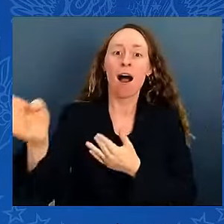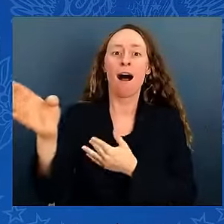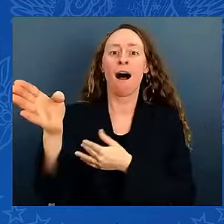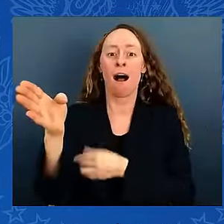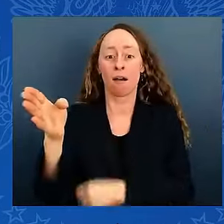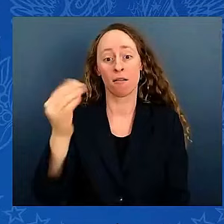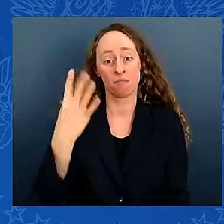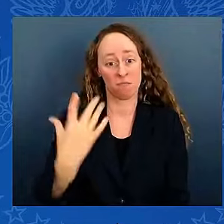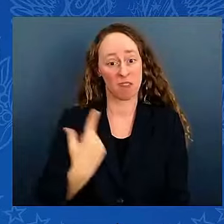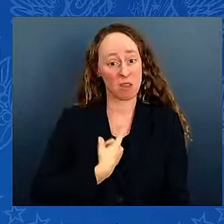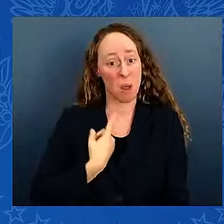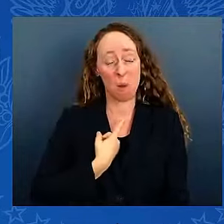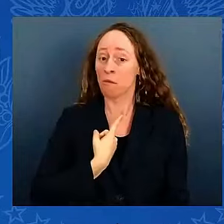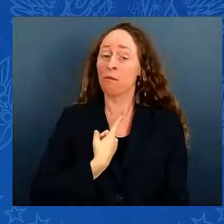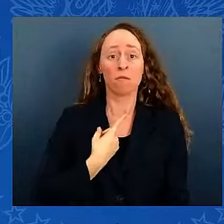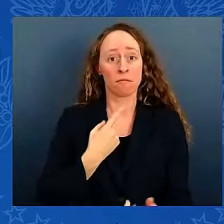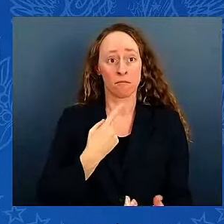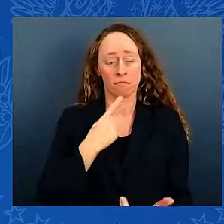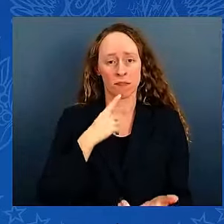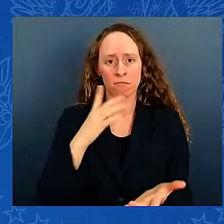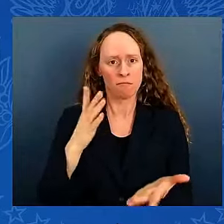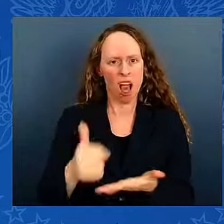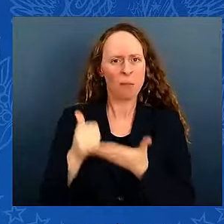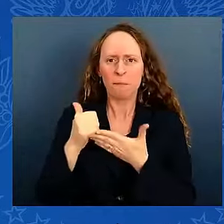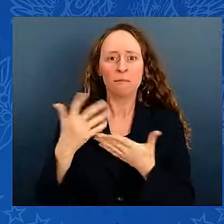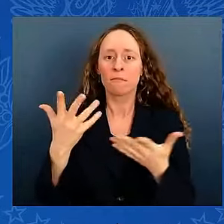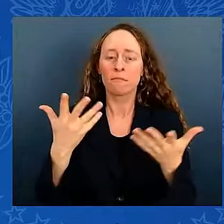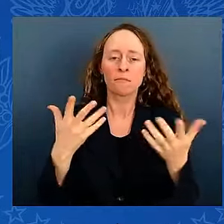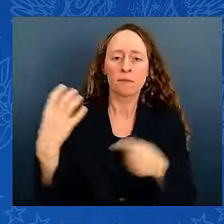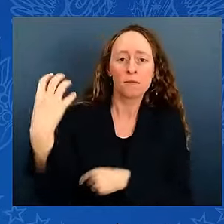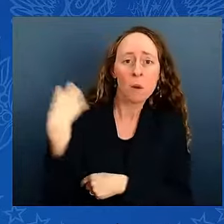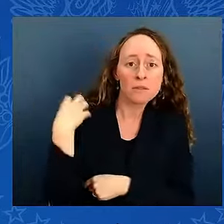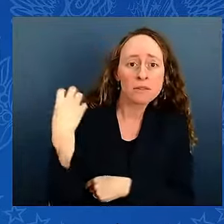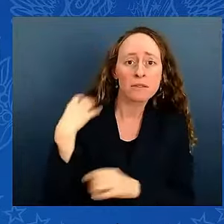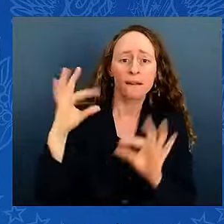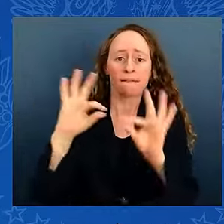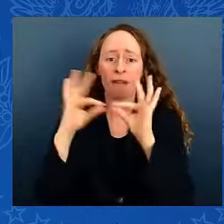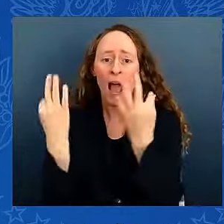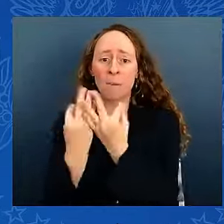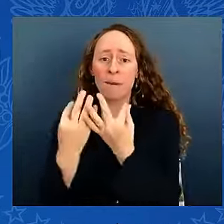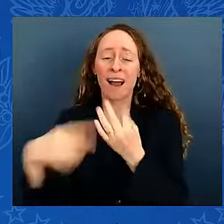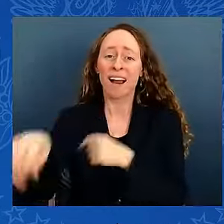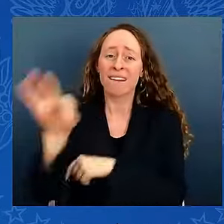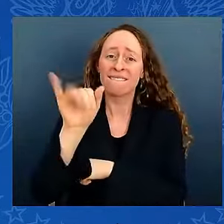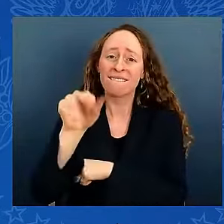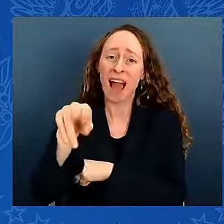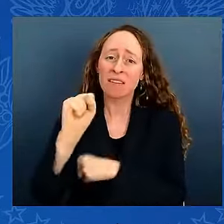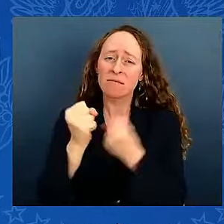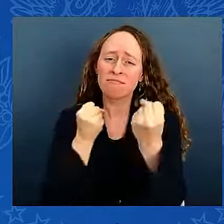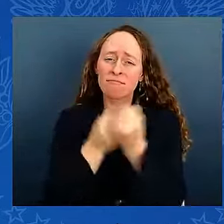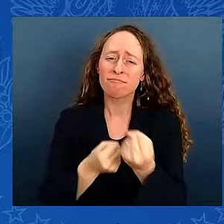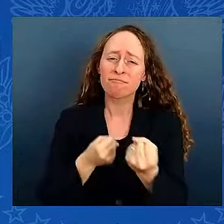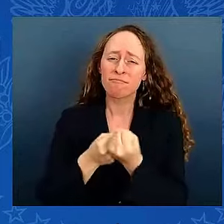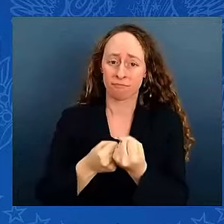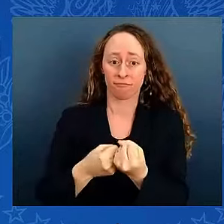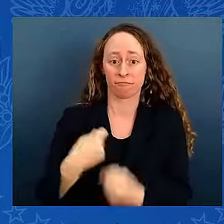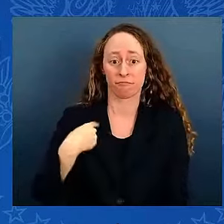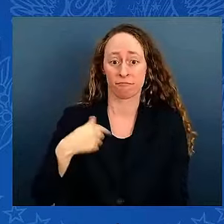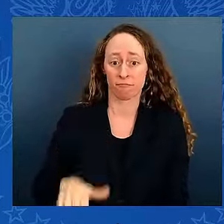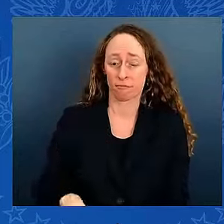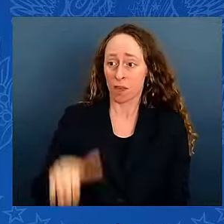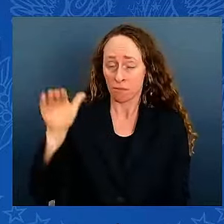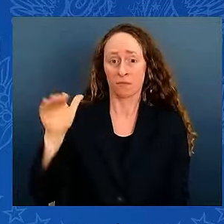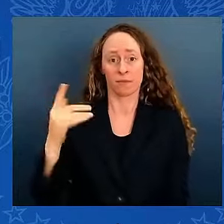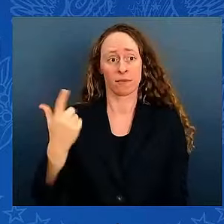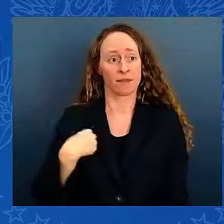takes a community to accomplish great things. Growing up with a disability can be a very isolating and lonely experience. I believe if we take the same approach as